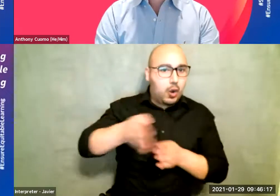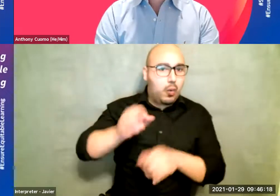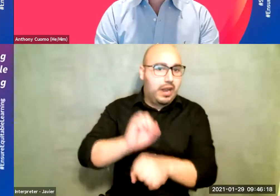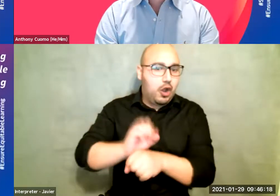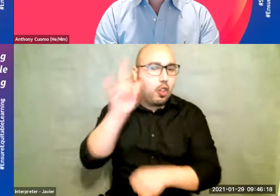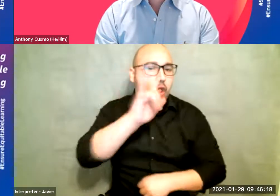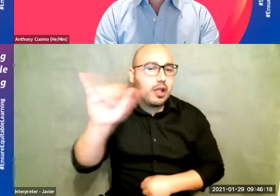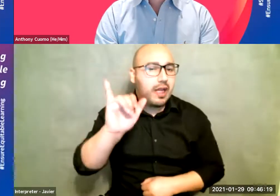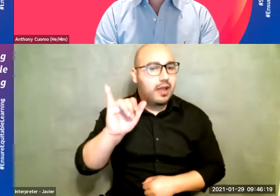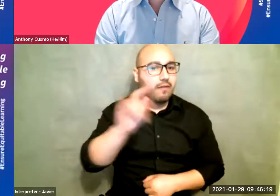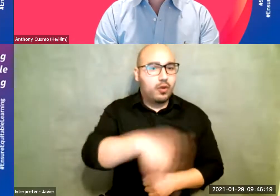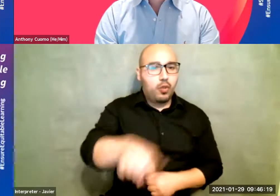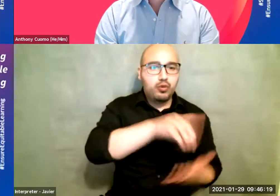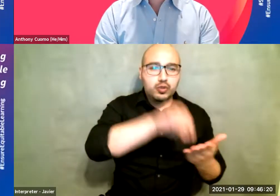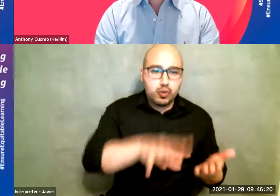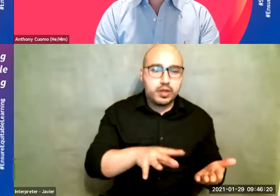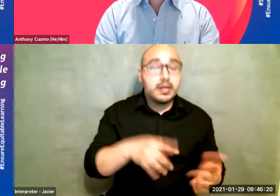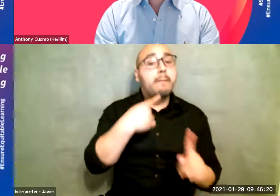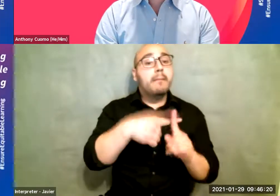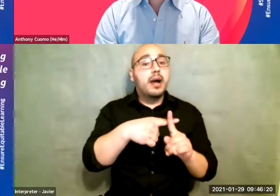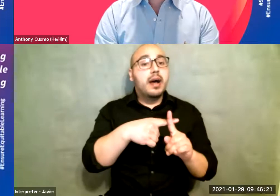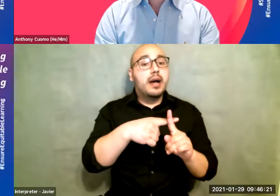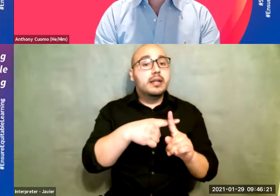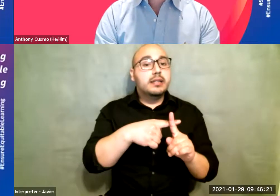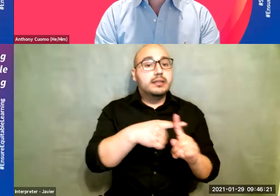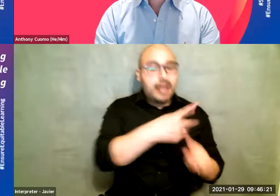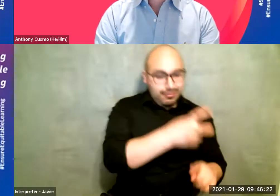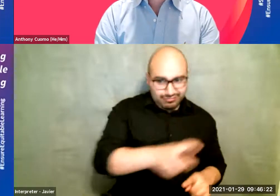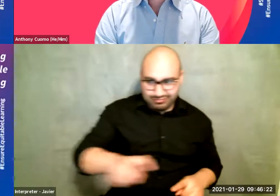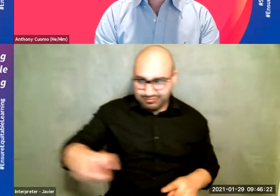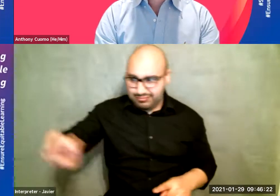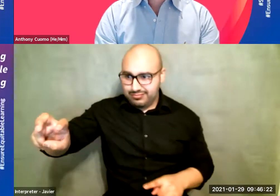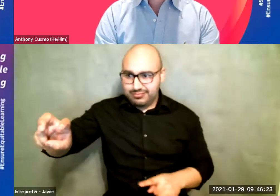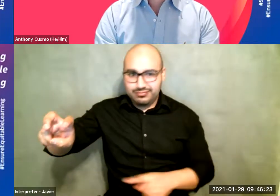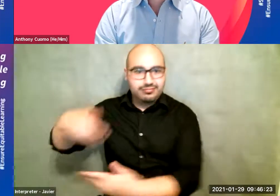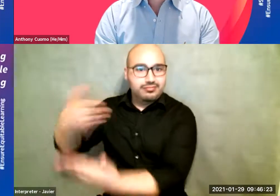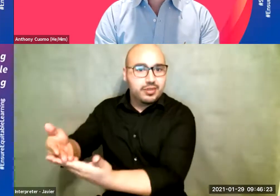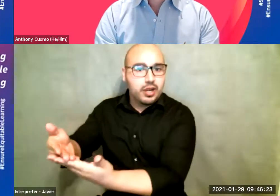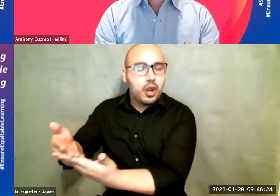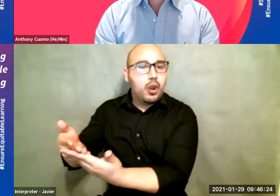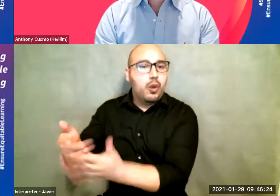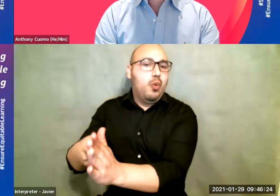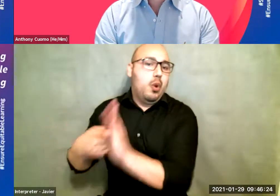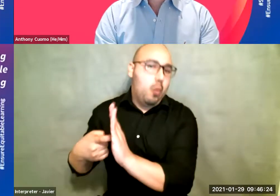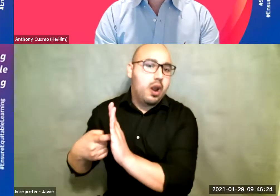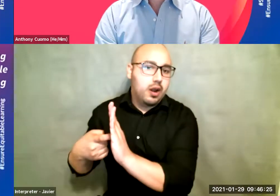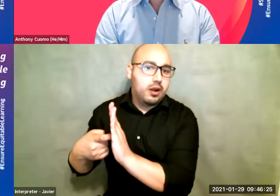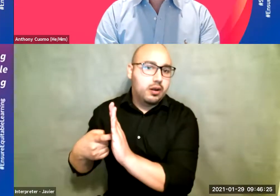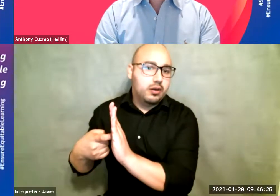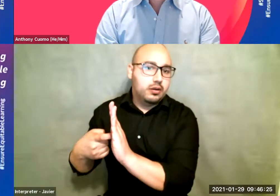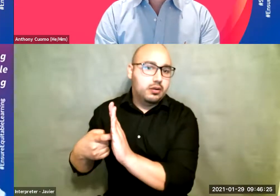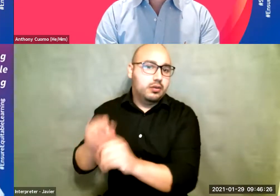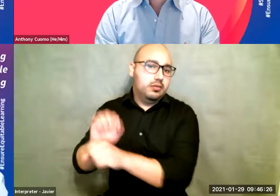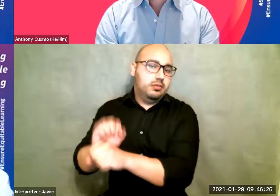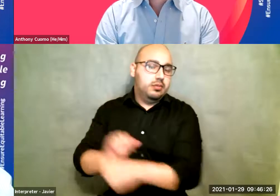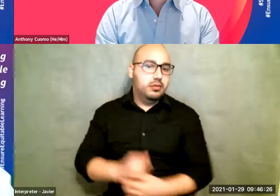for those students, and what are the things that they might actually do once they leave higher ed and go off into